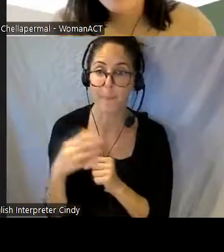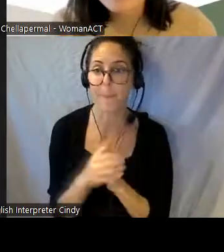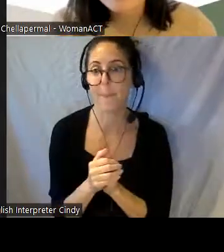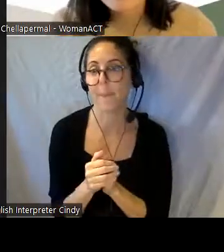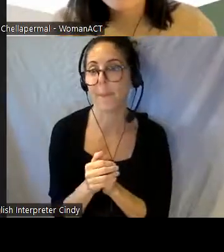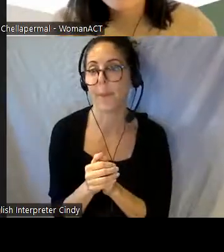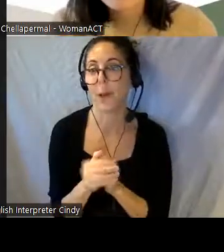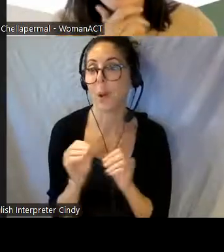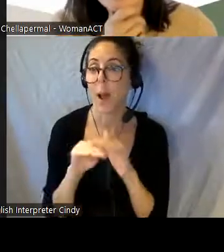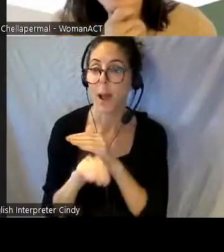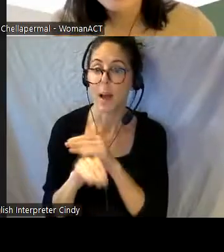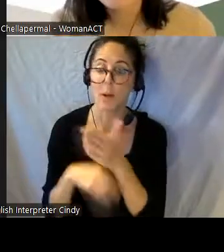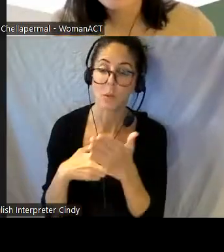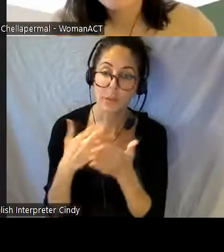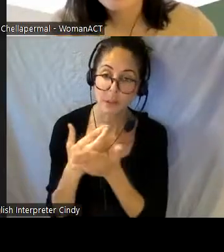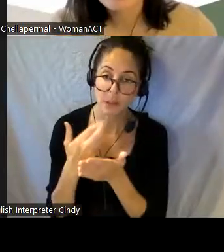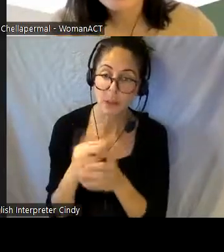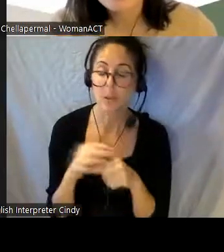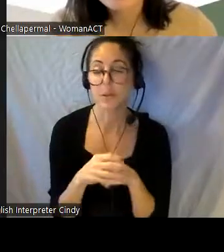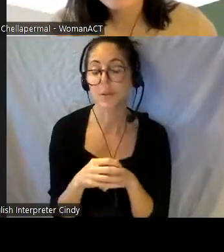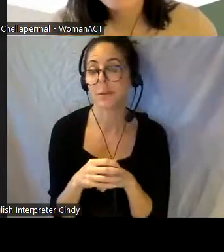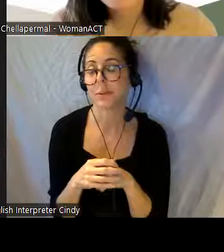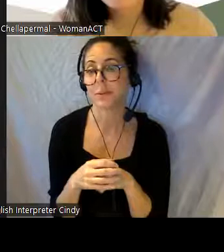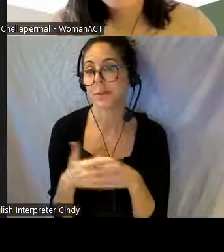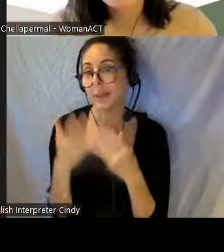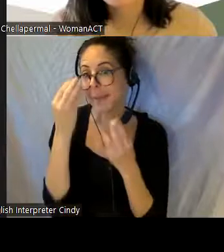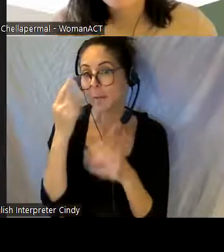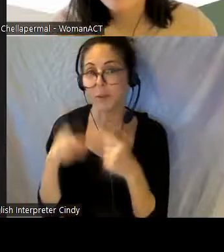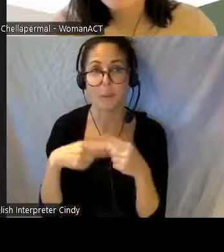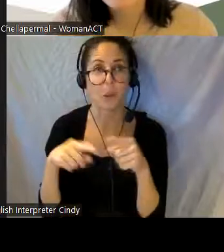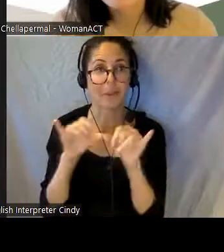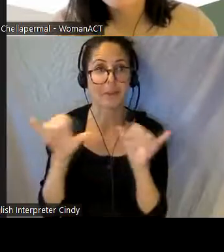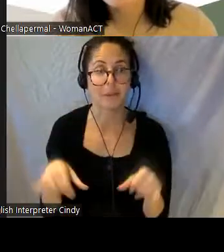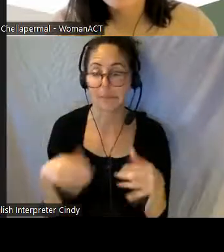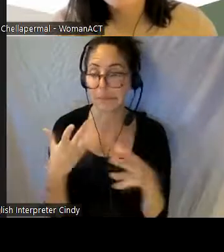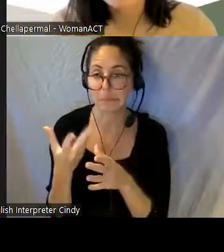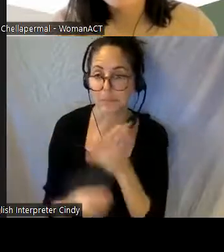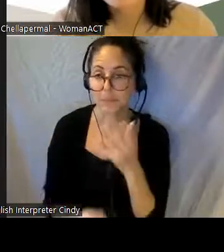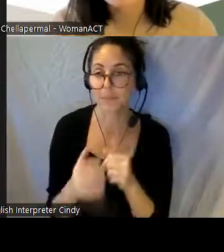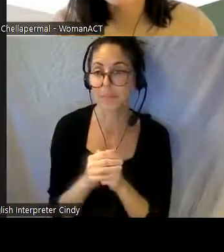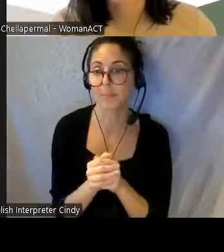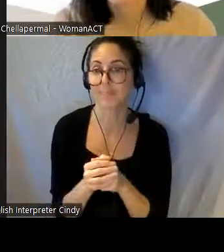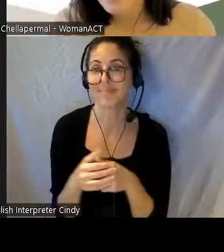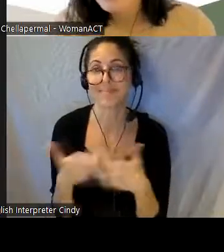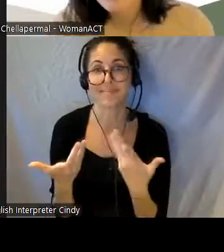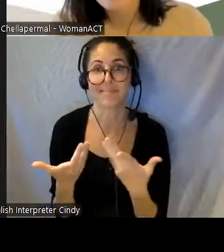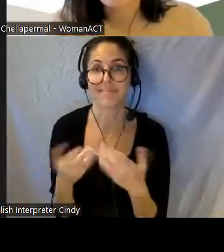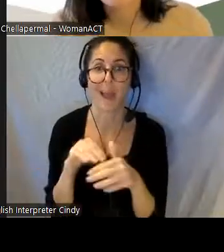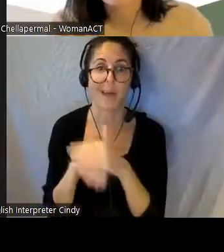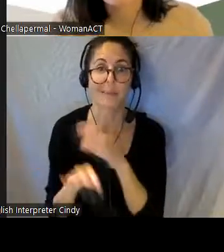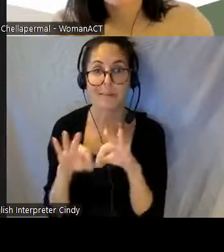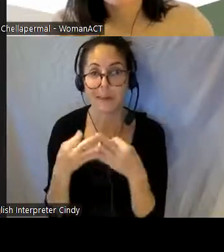and services, lack of knowledge of information systems, no access to resources like families, transportation,